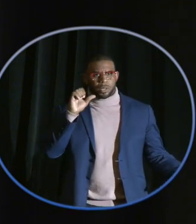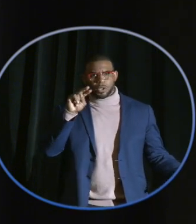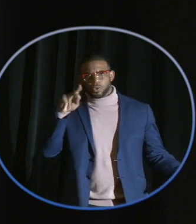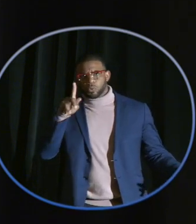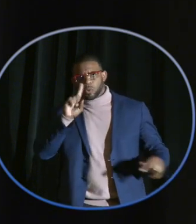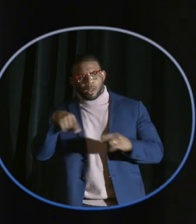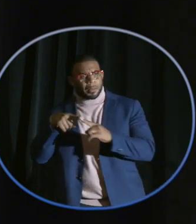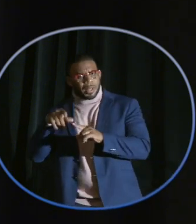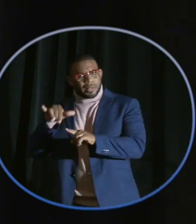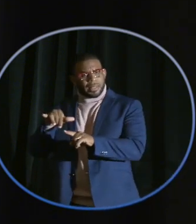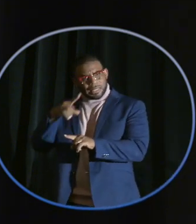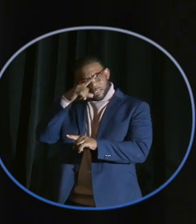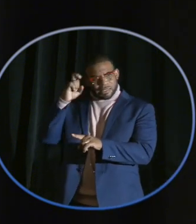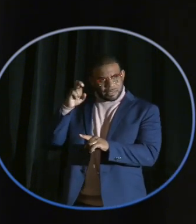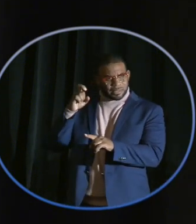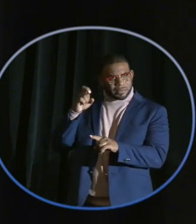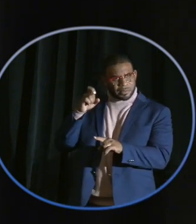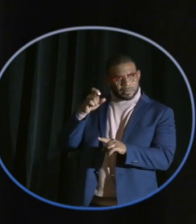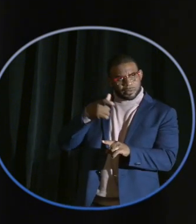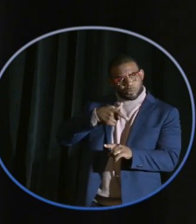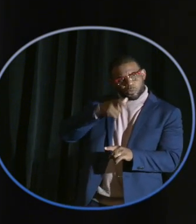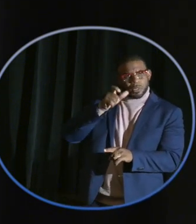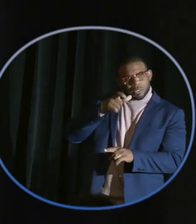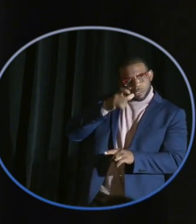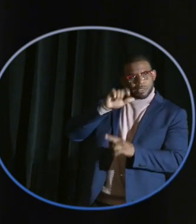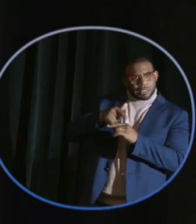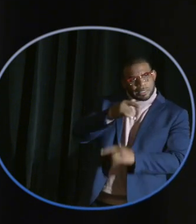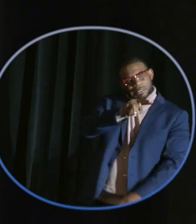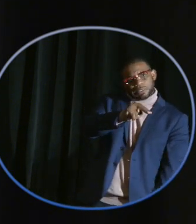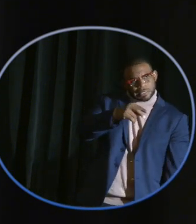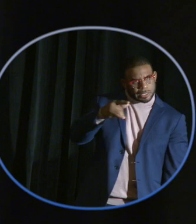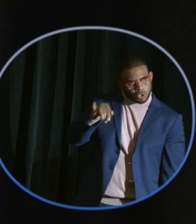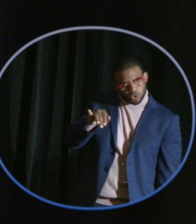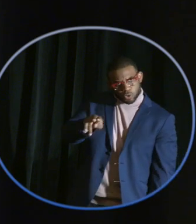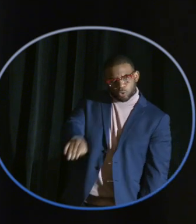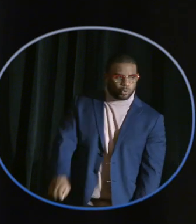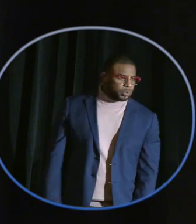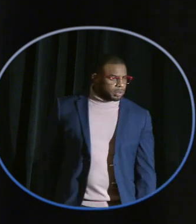was talking about that summer beverage, sipping on gin and juice,